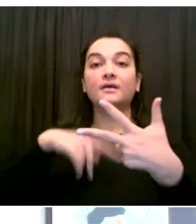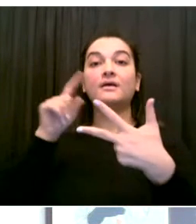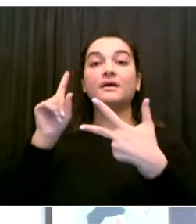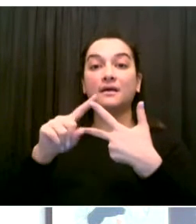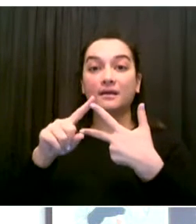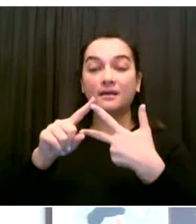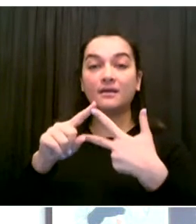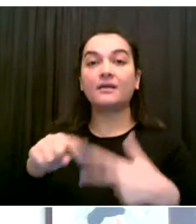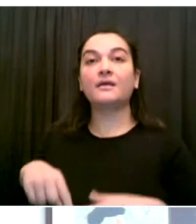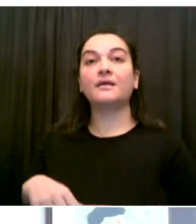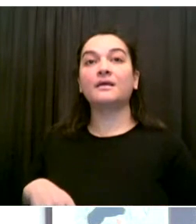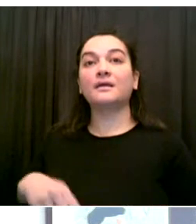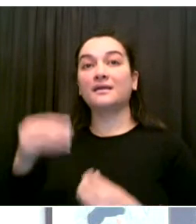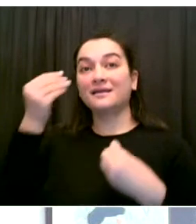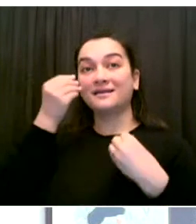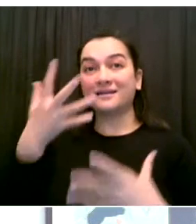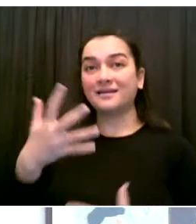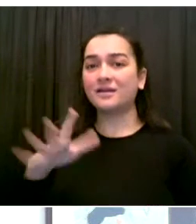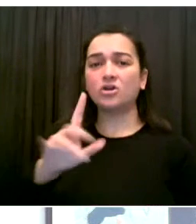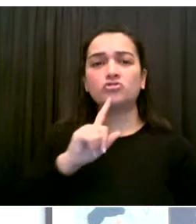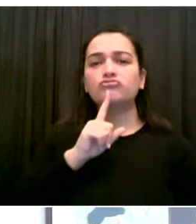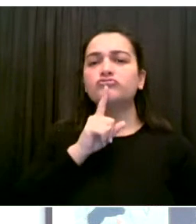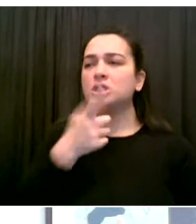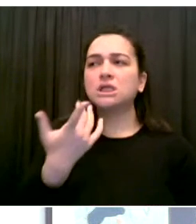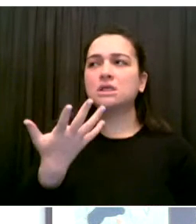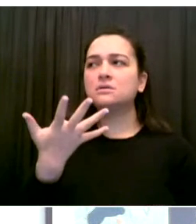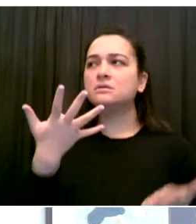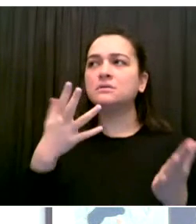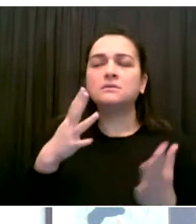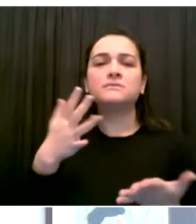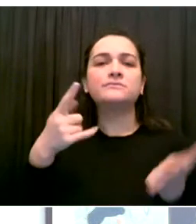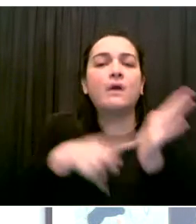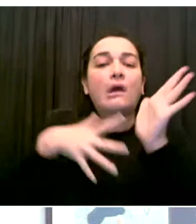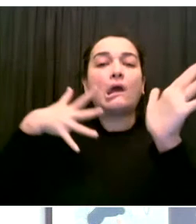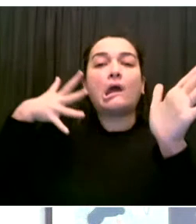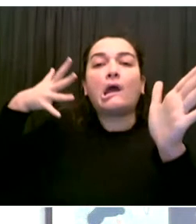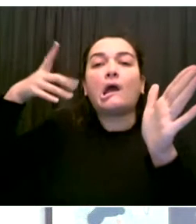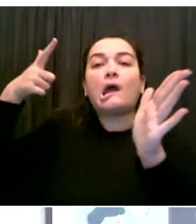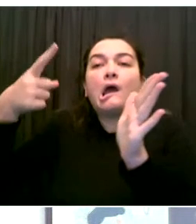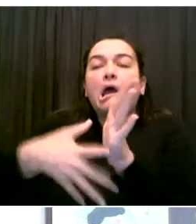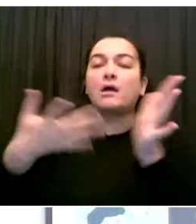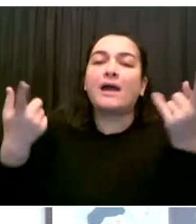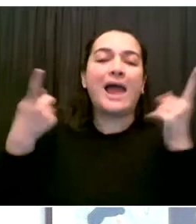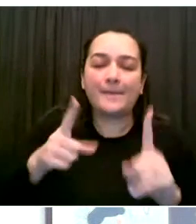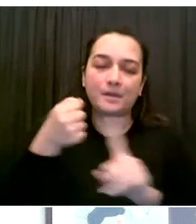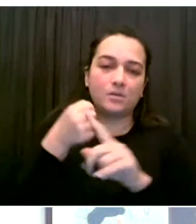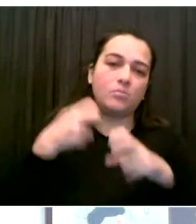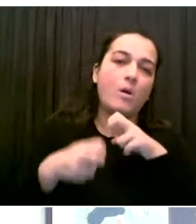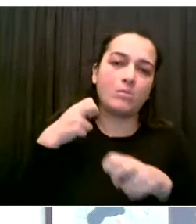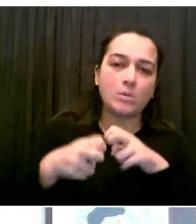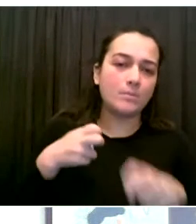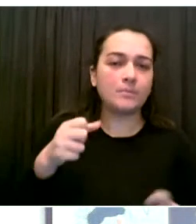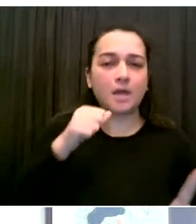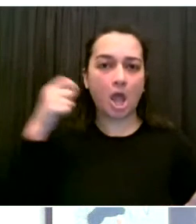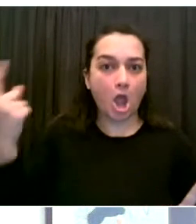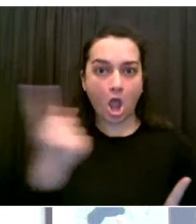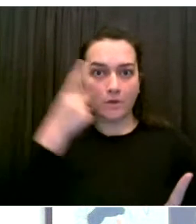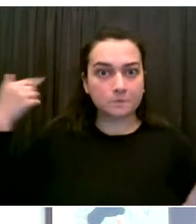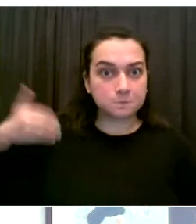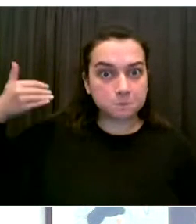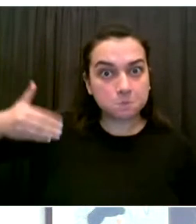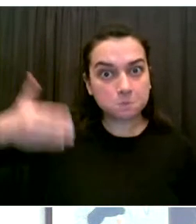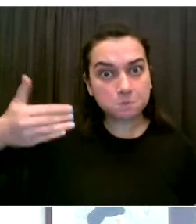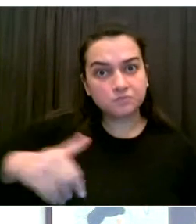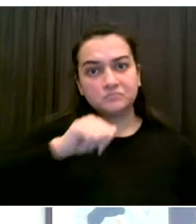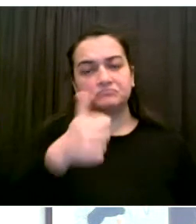on what we know now, the federal government has recommended that we take this step. And so the city is also